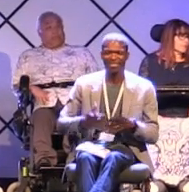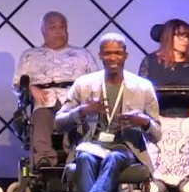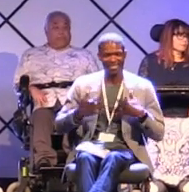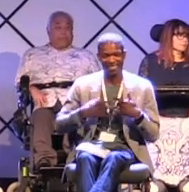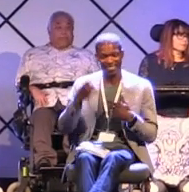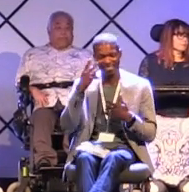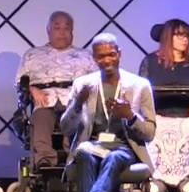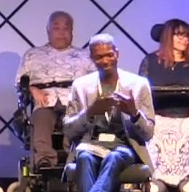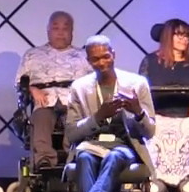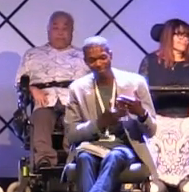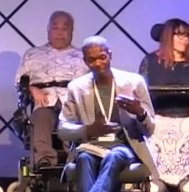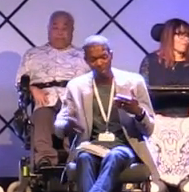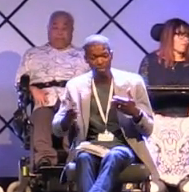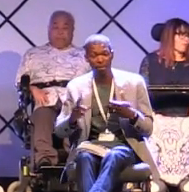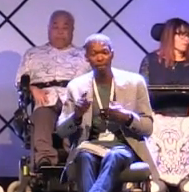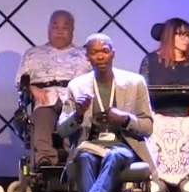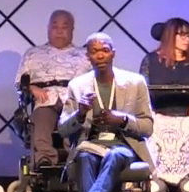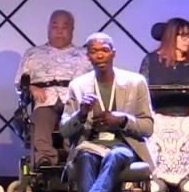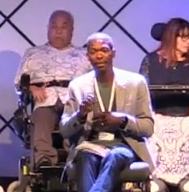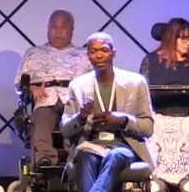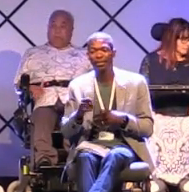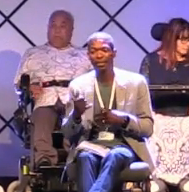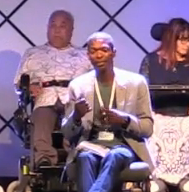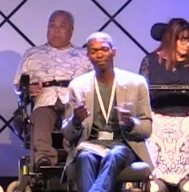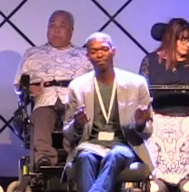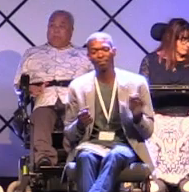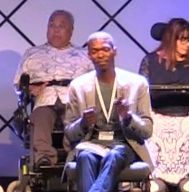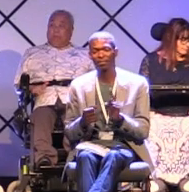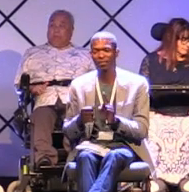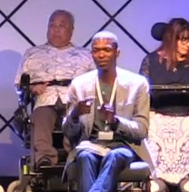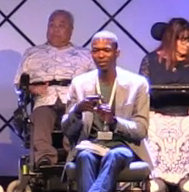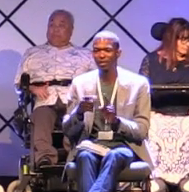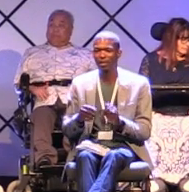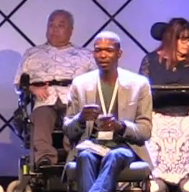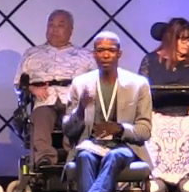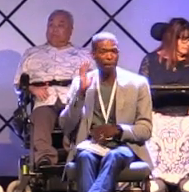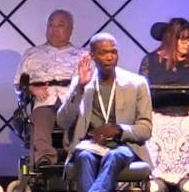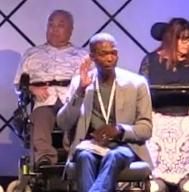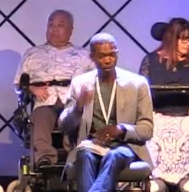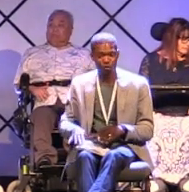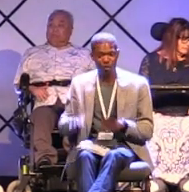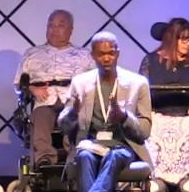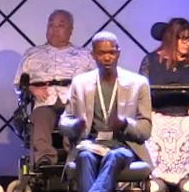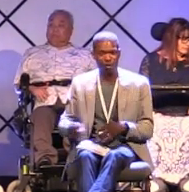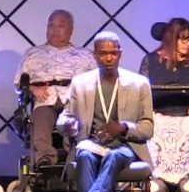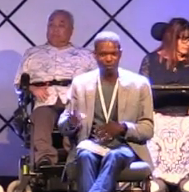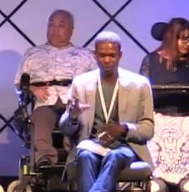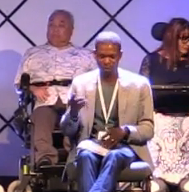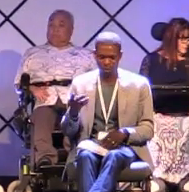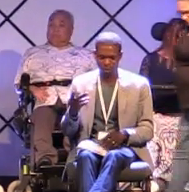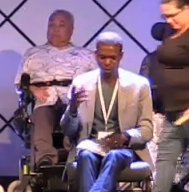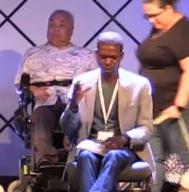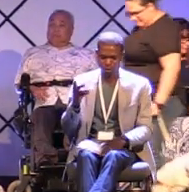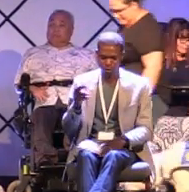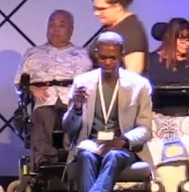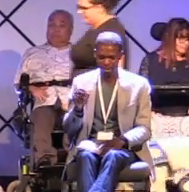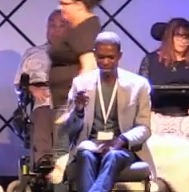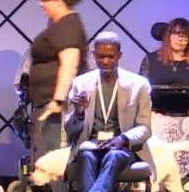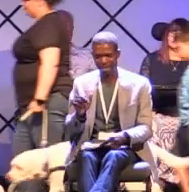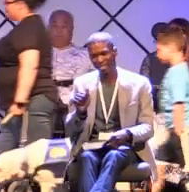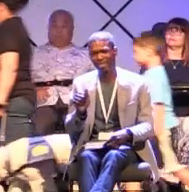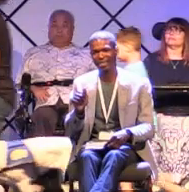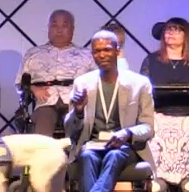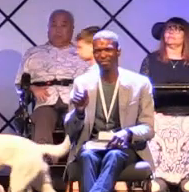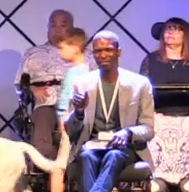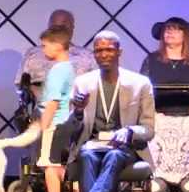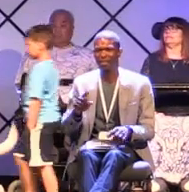other. Talene is being presented today by her puppy raiser, Christiana Barton, of Mather, California. Talene was